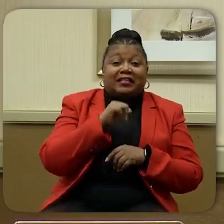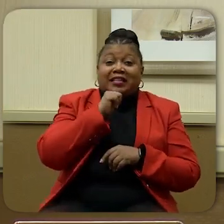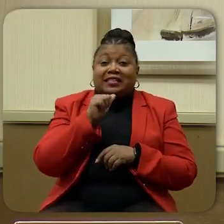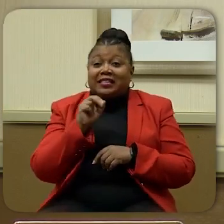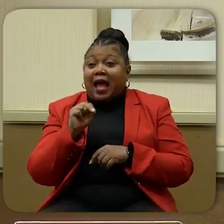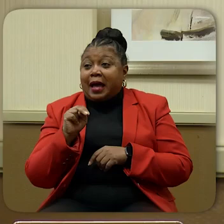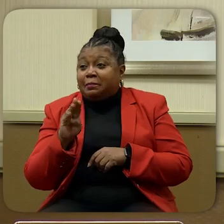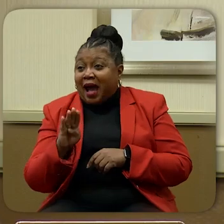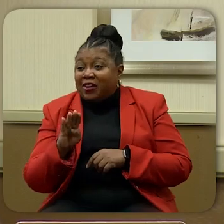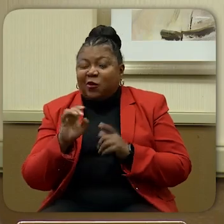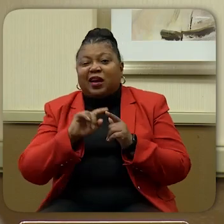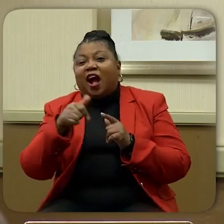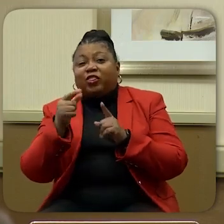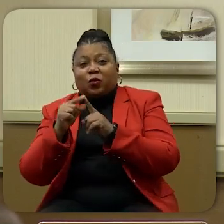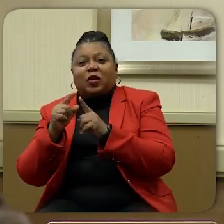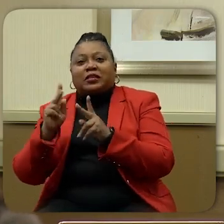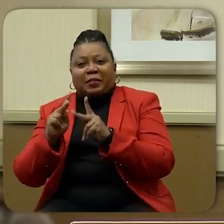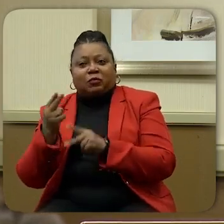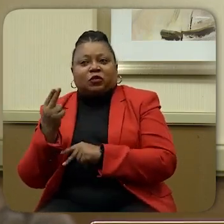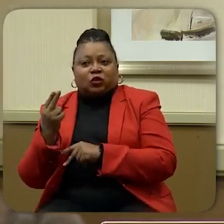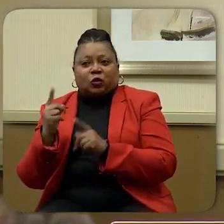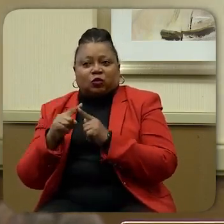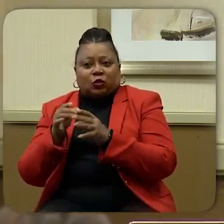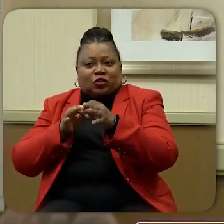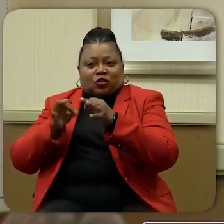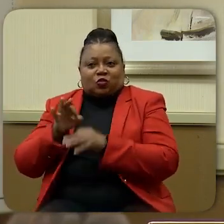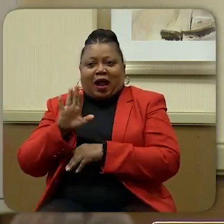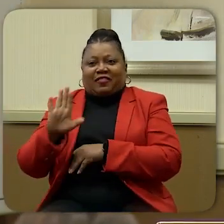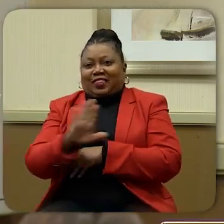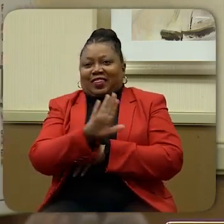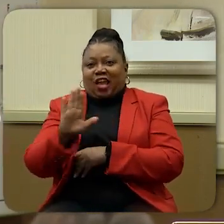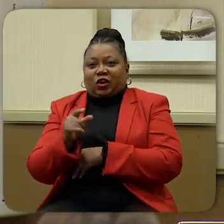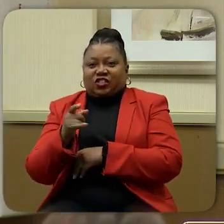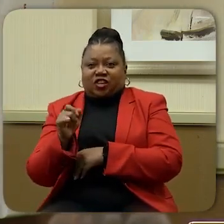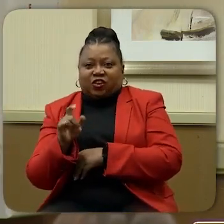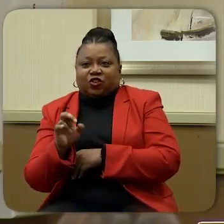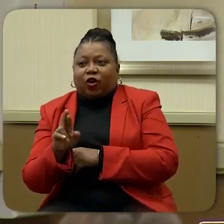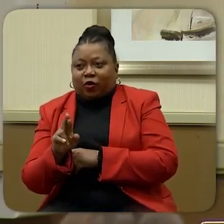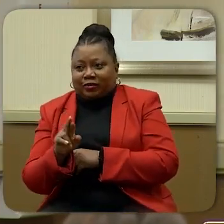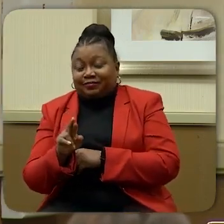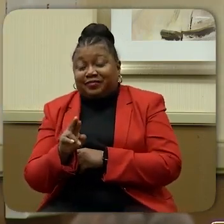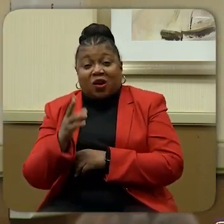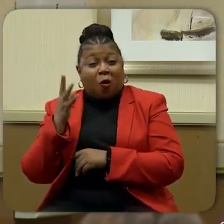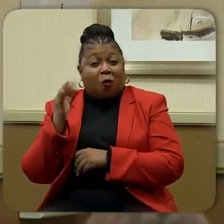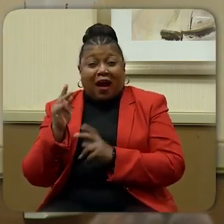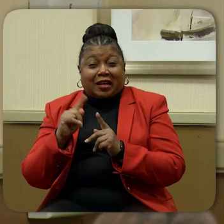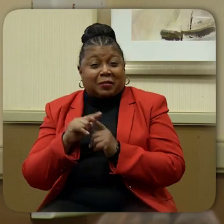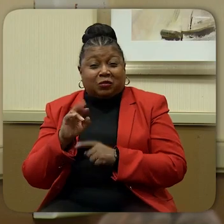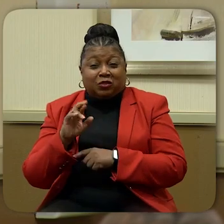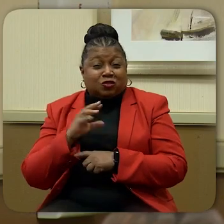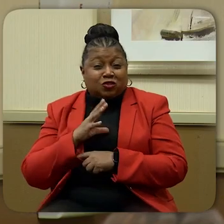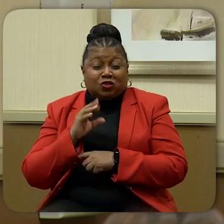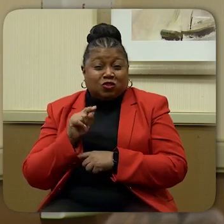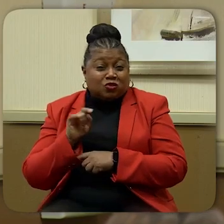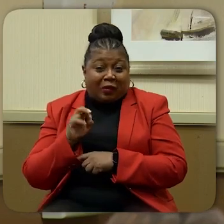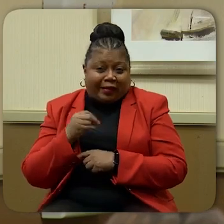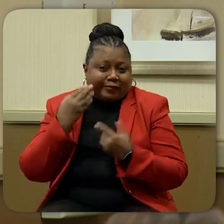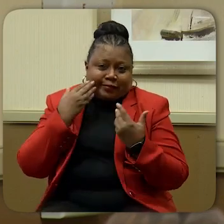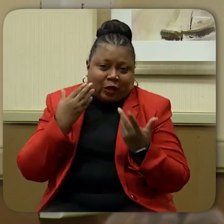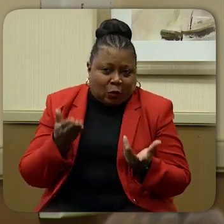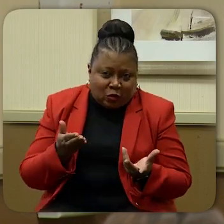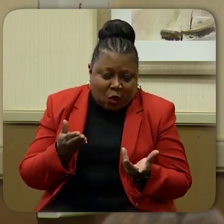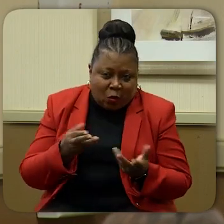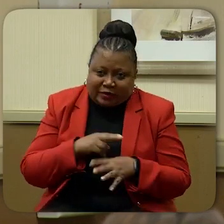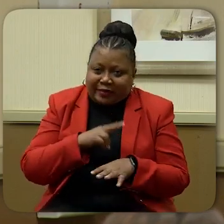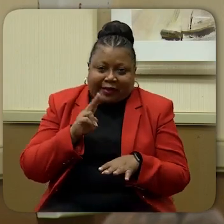non-binary, or any of the other words that people use to describe their gender. Why are people trans? We don't know. It's